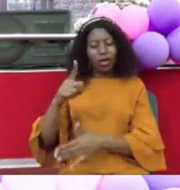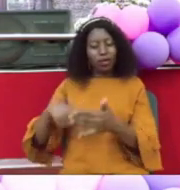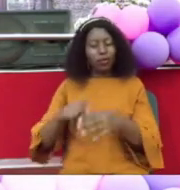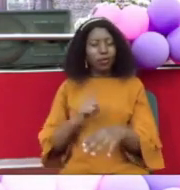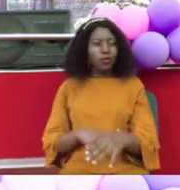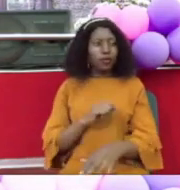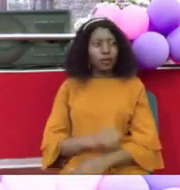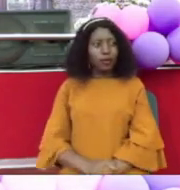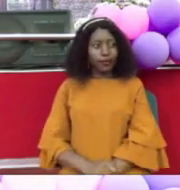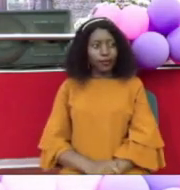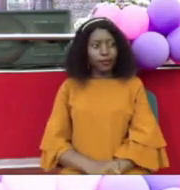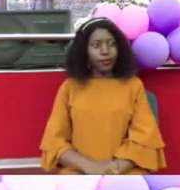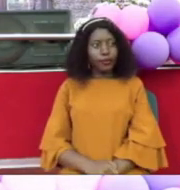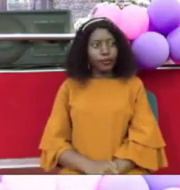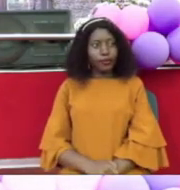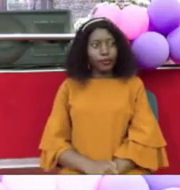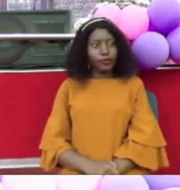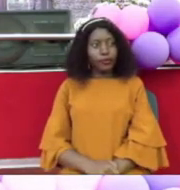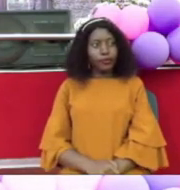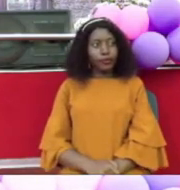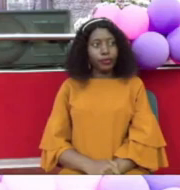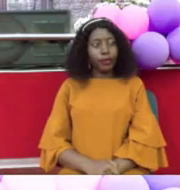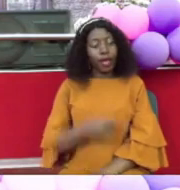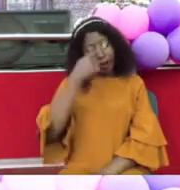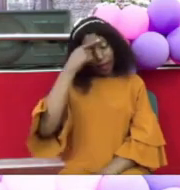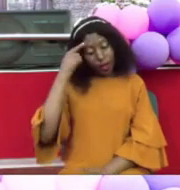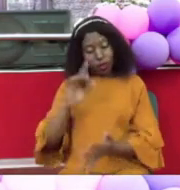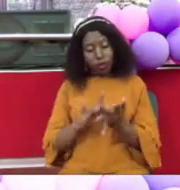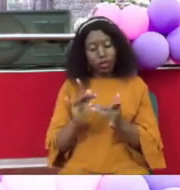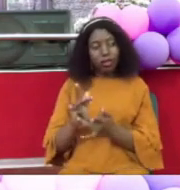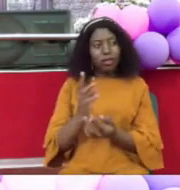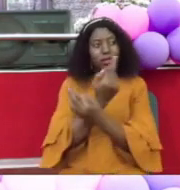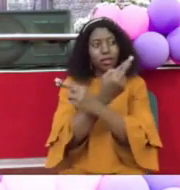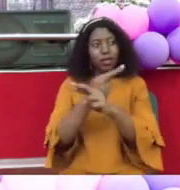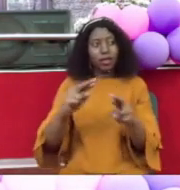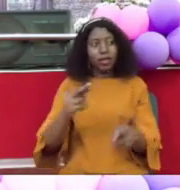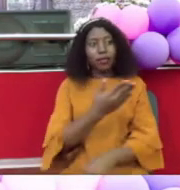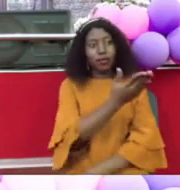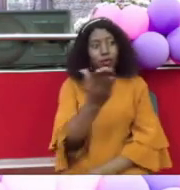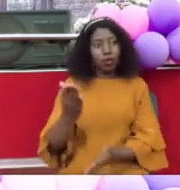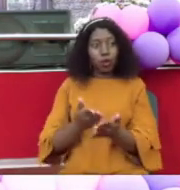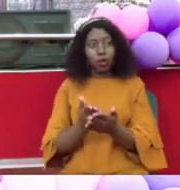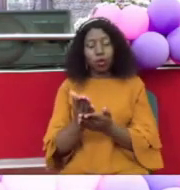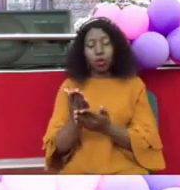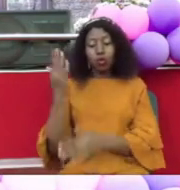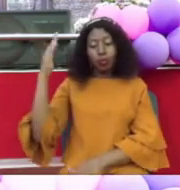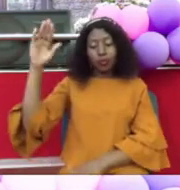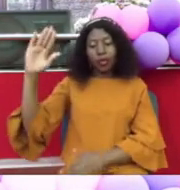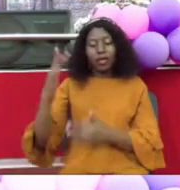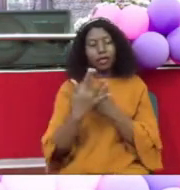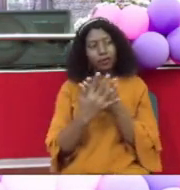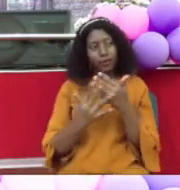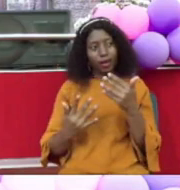unajua, hivi ndivyo nafaa kufanya wakati fulani. Because Jesus redeemed you by his precious blood. Kwa sababu alikukomboa Yesu kwa